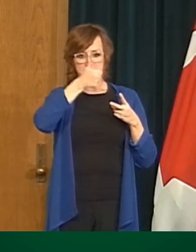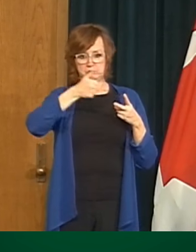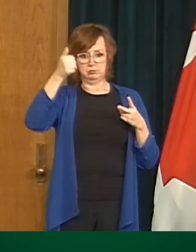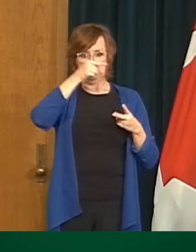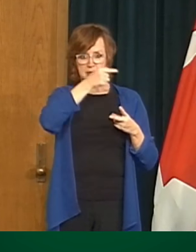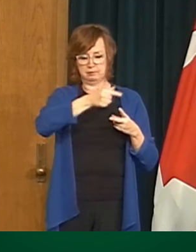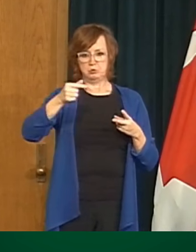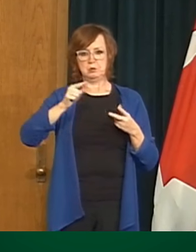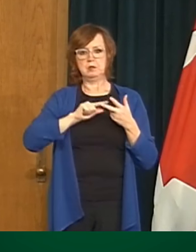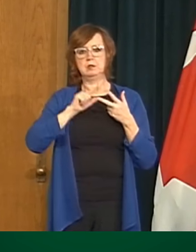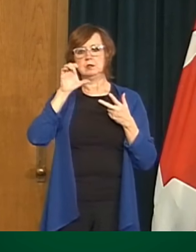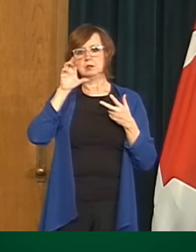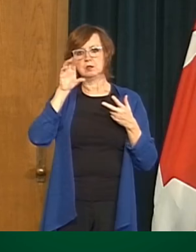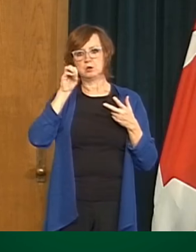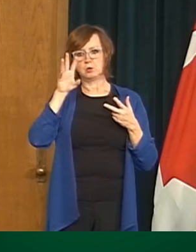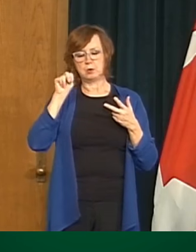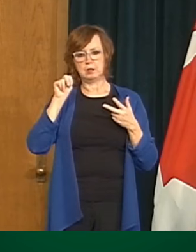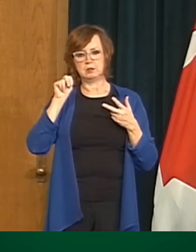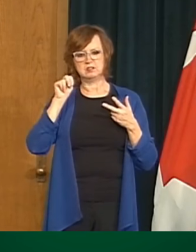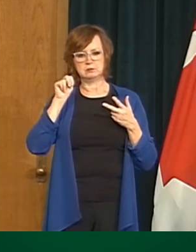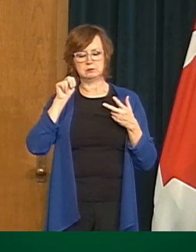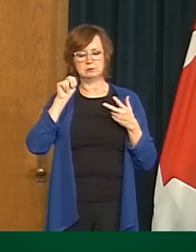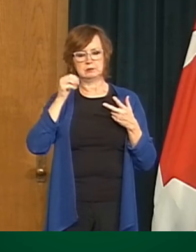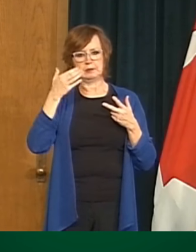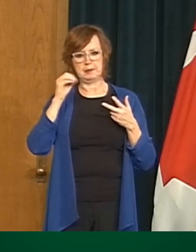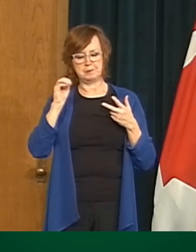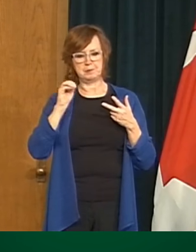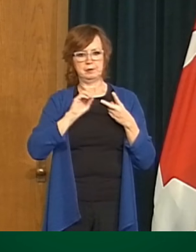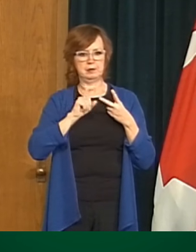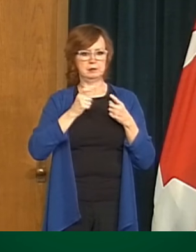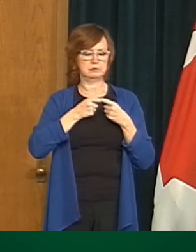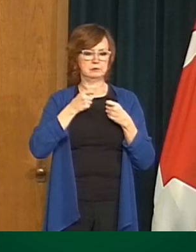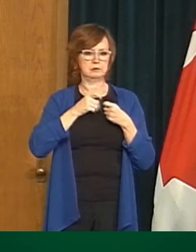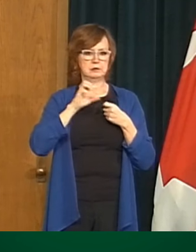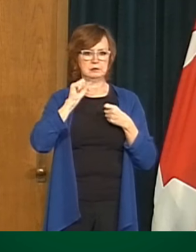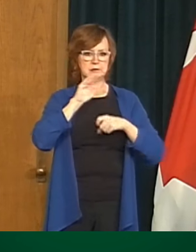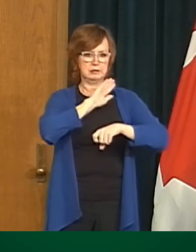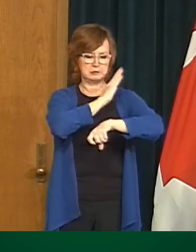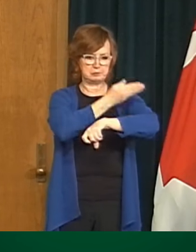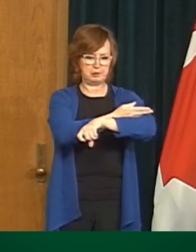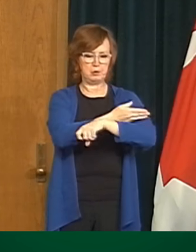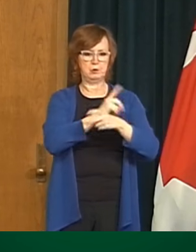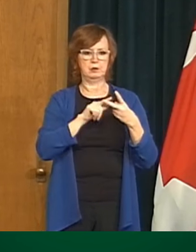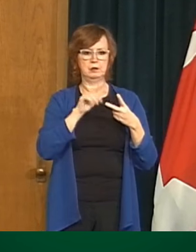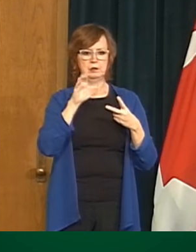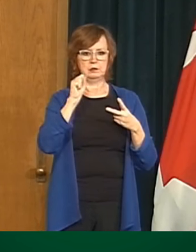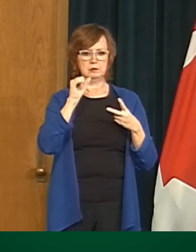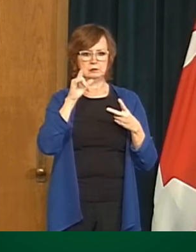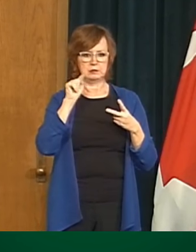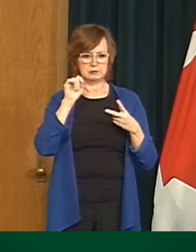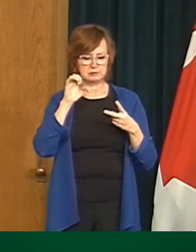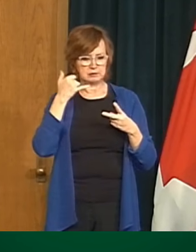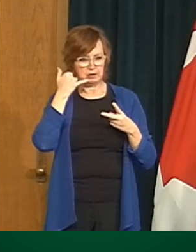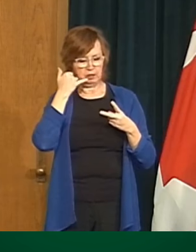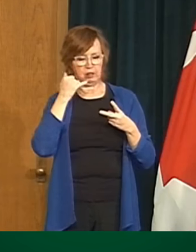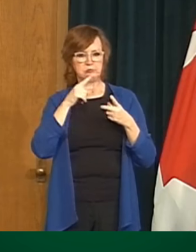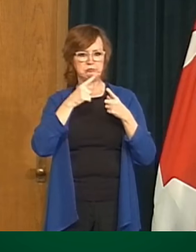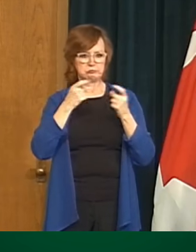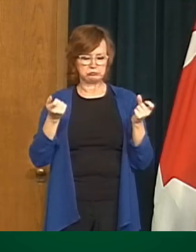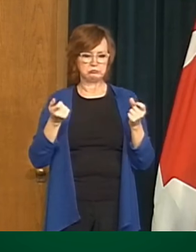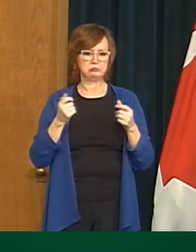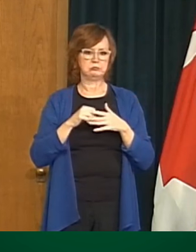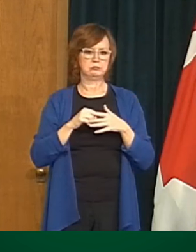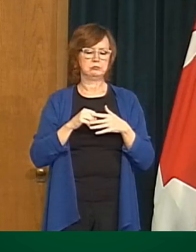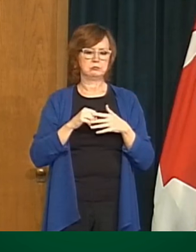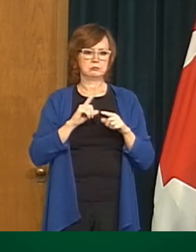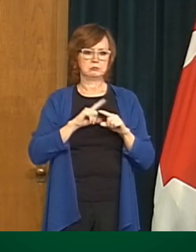their procurement is concerned. So we think we're very well positioned to make sure that Saskatchewan companies benefit from not just this